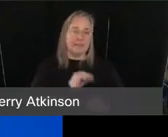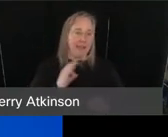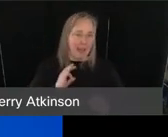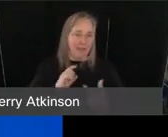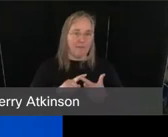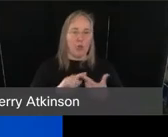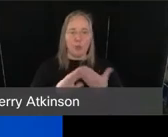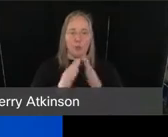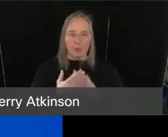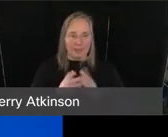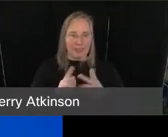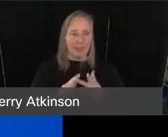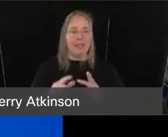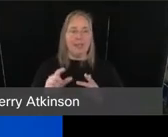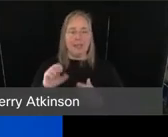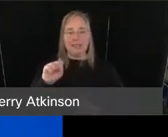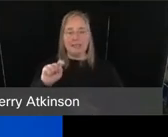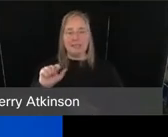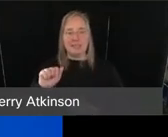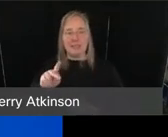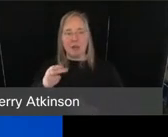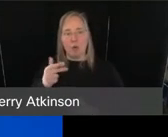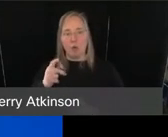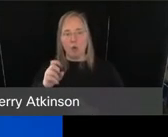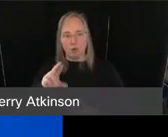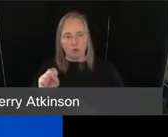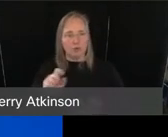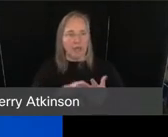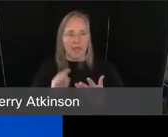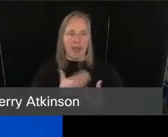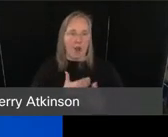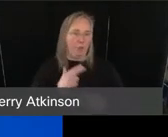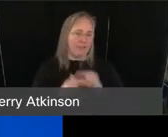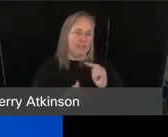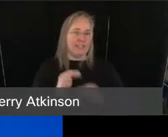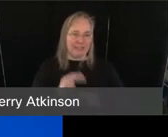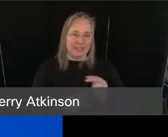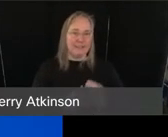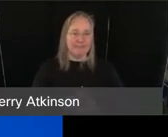community, the stakeholder, and our facilities.